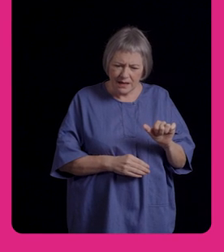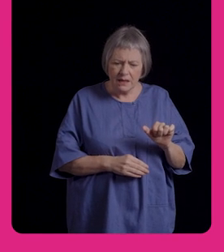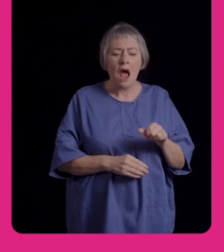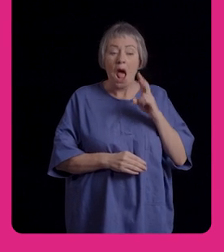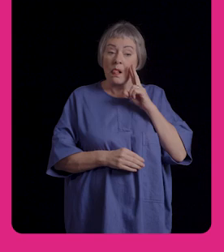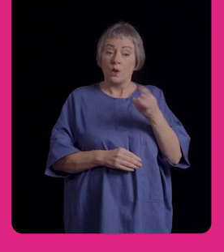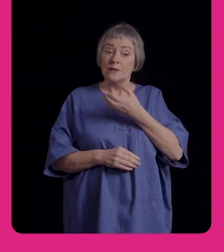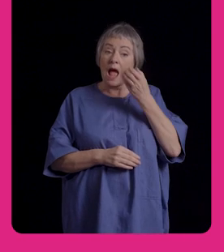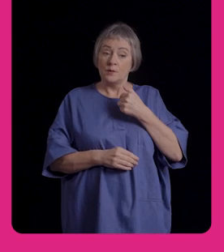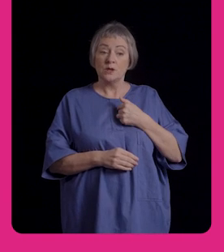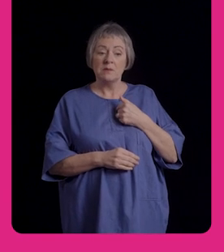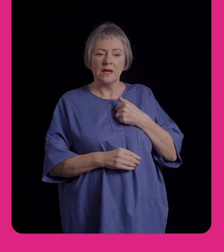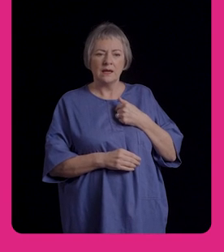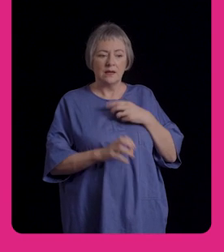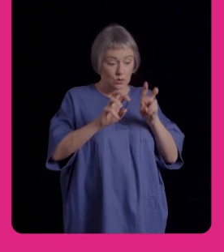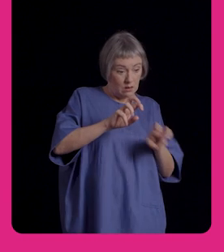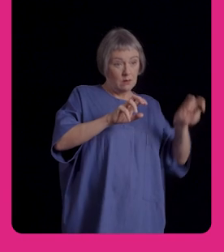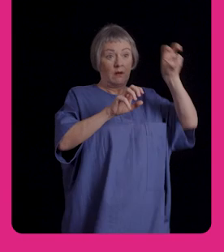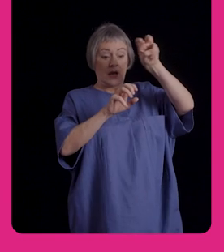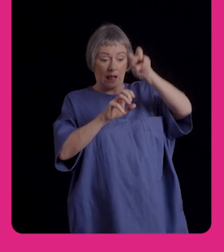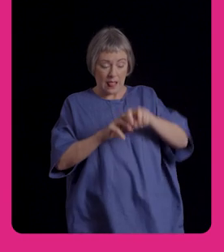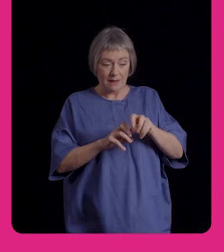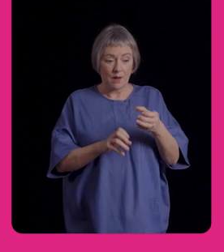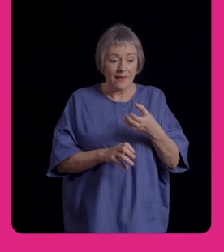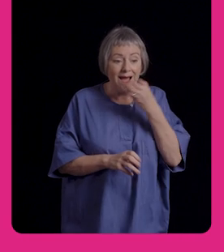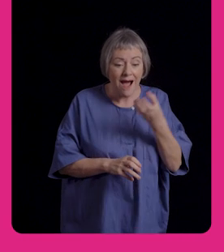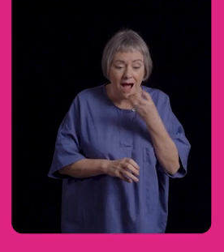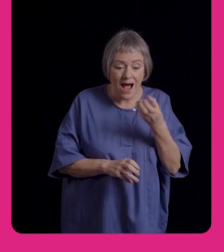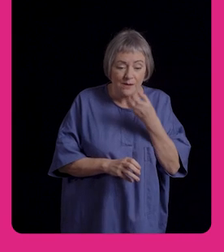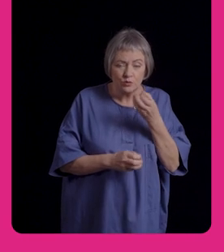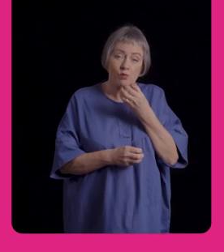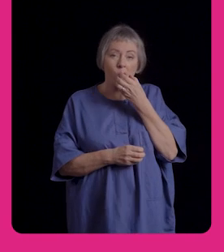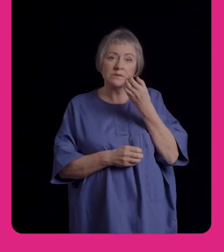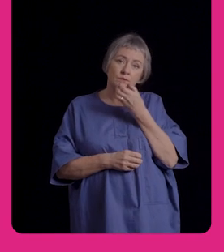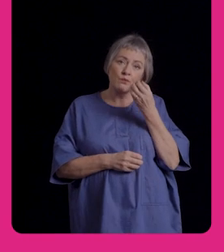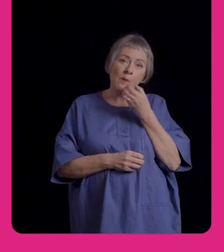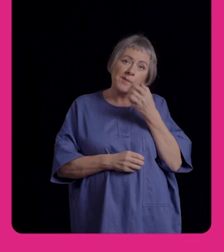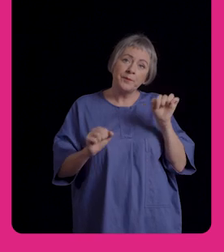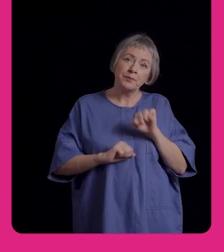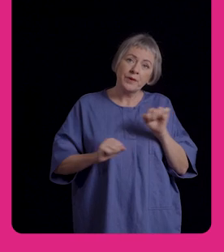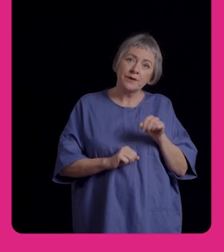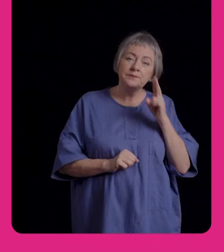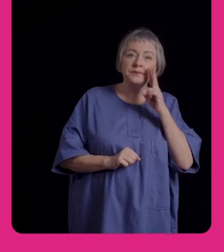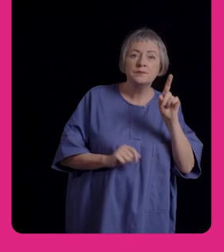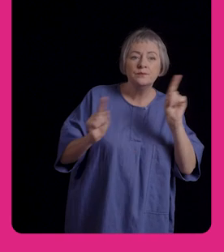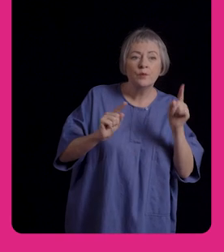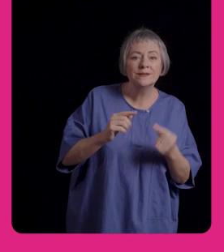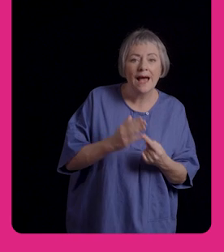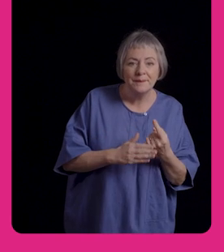Yeah? Looks like apples to me. Yeah, I can climb in amongst the apples and just munch a few apples while I wait and see what's